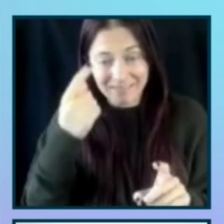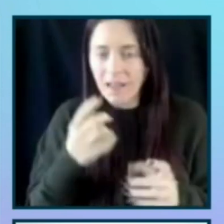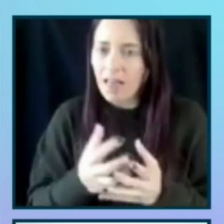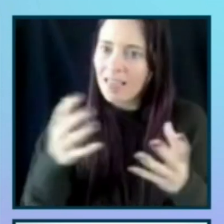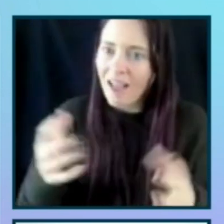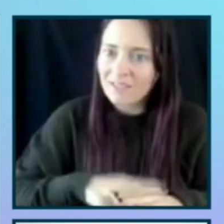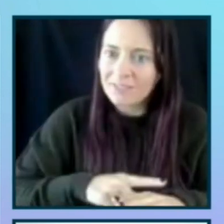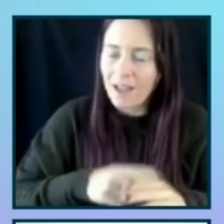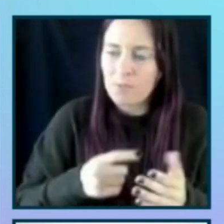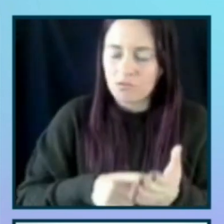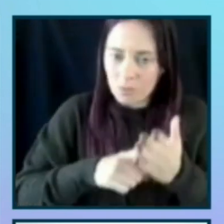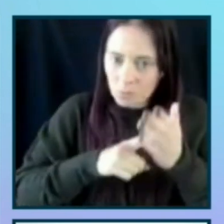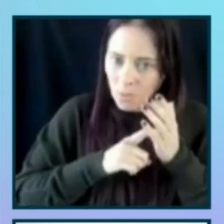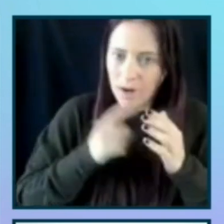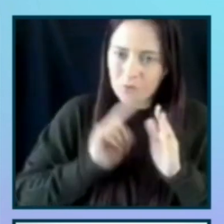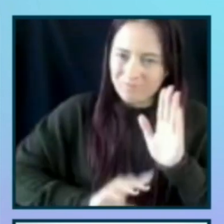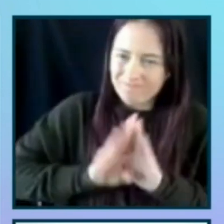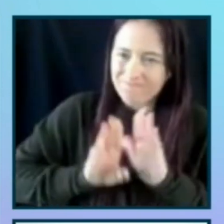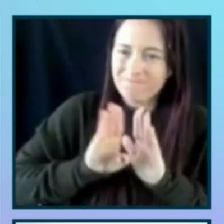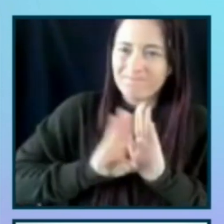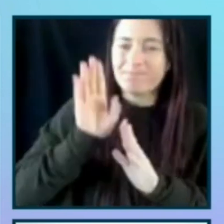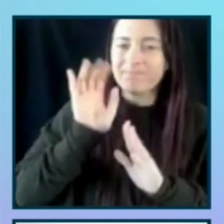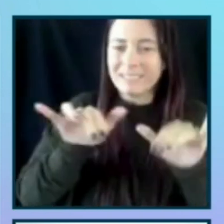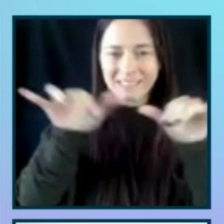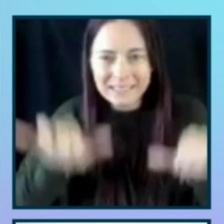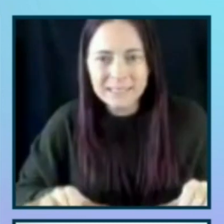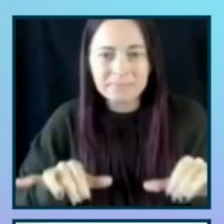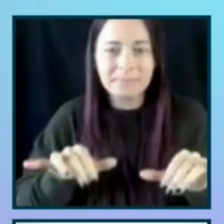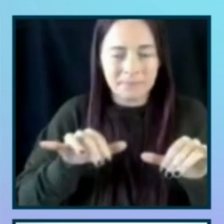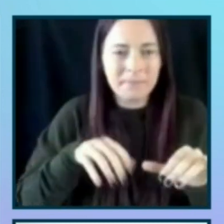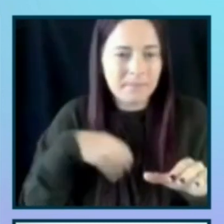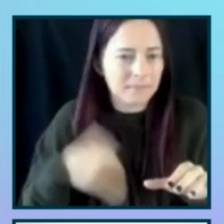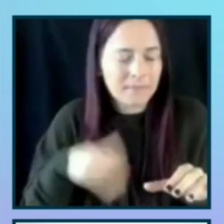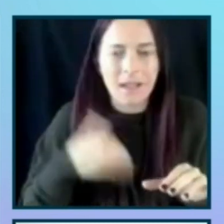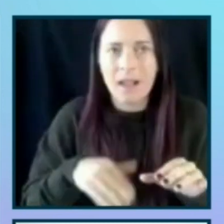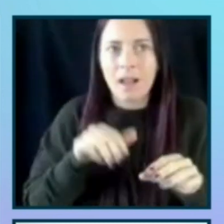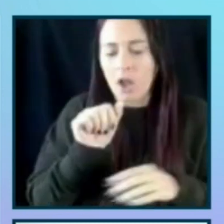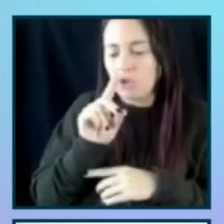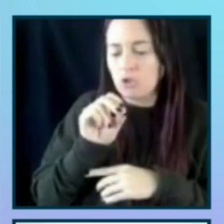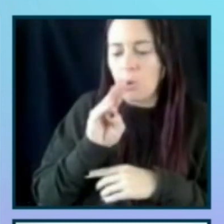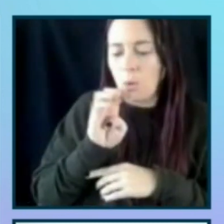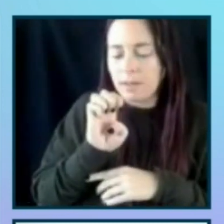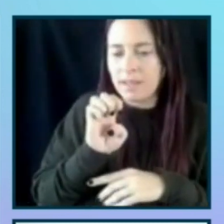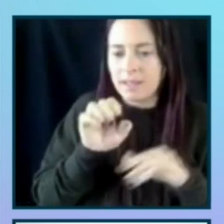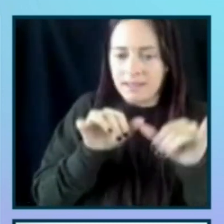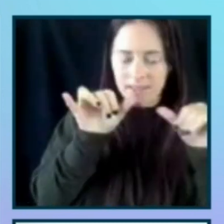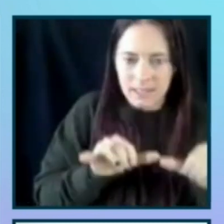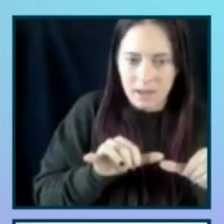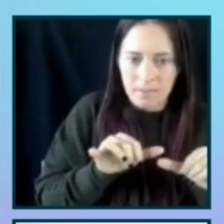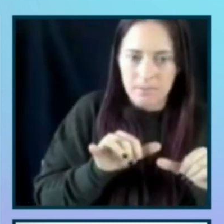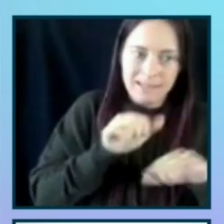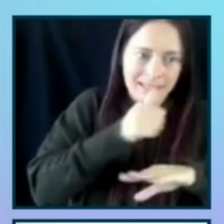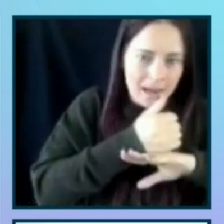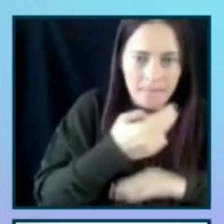to build out that prototype, to annotate it. And then when you're using that Adobe XD prototype to set up those